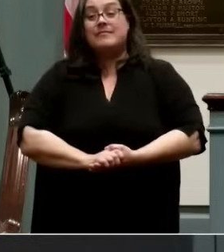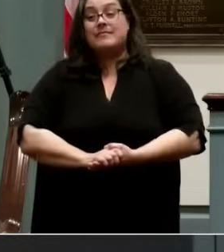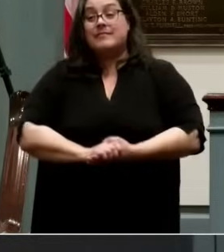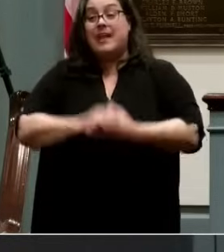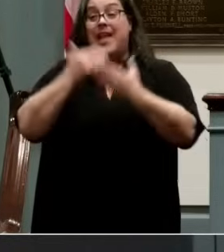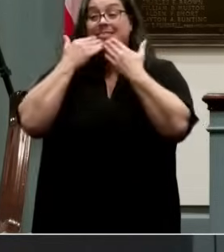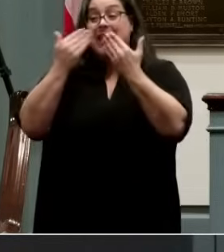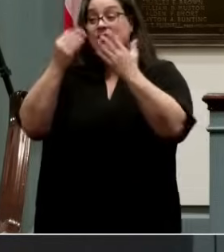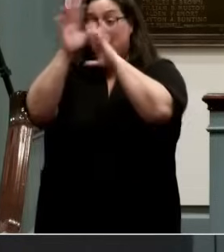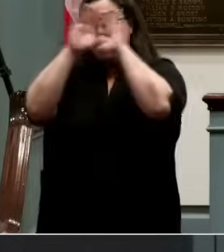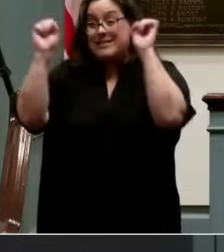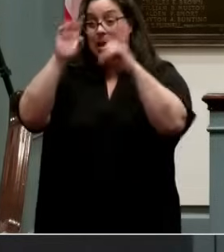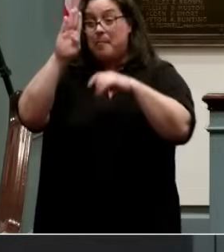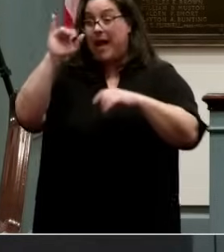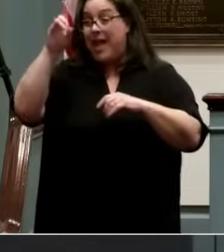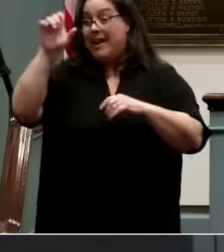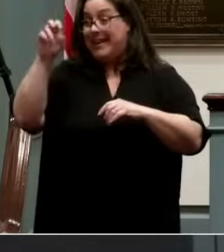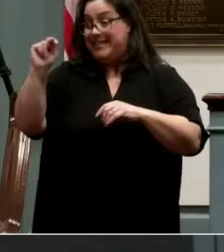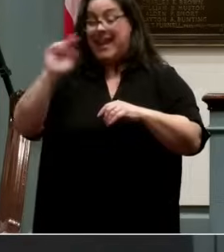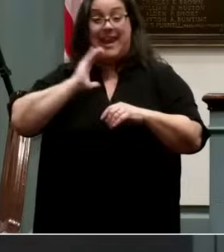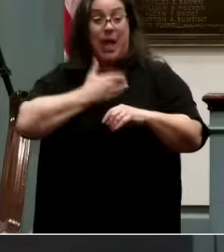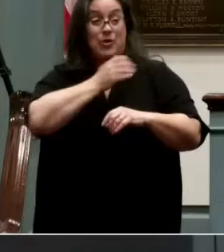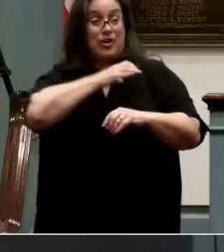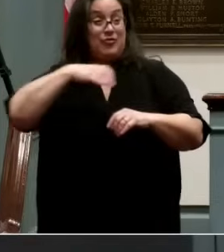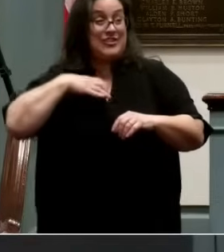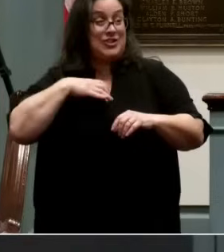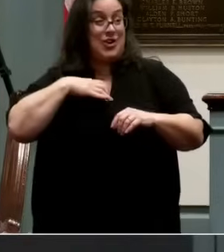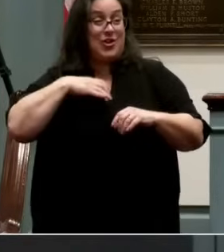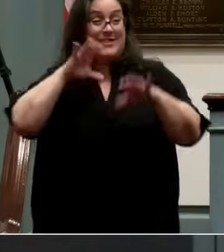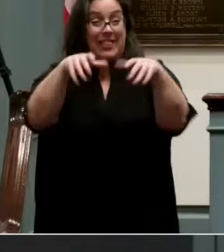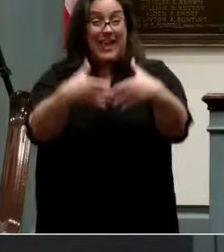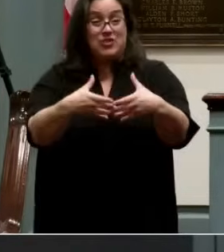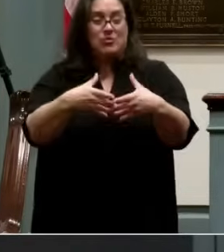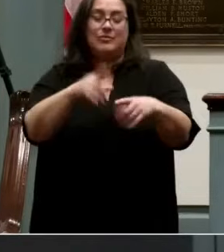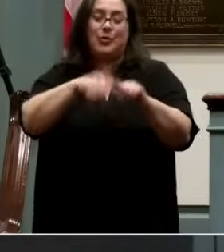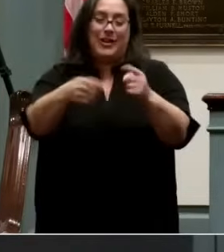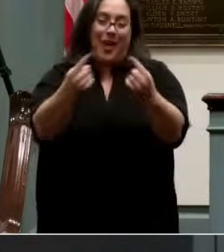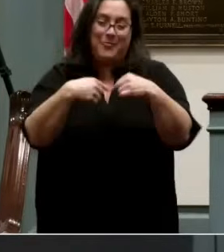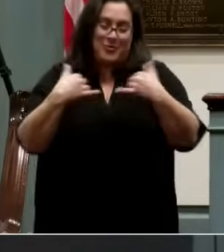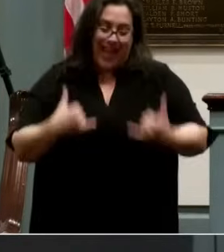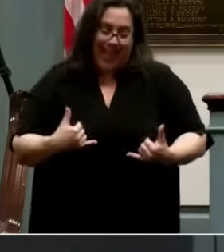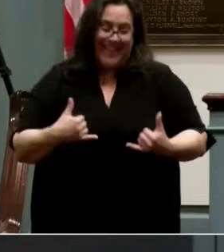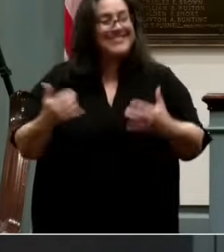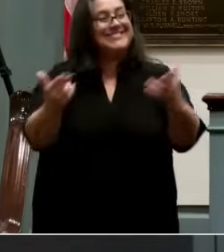And thanks to President Biden and our congressional delegation, who couldn't be here today.